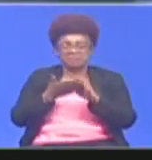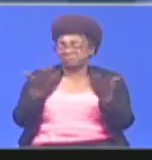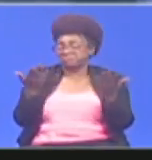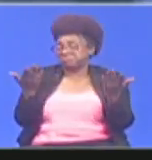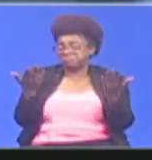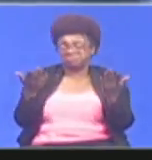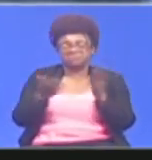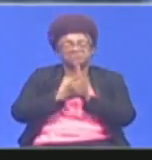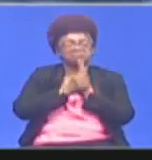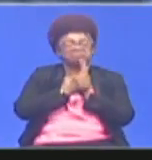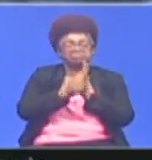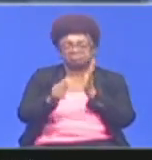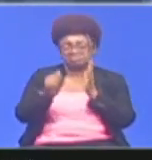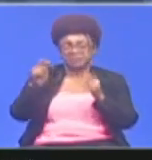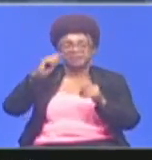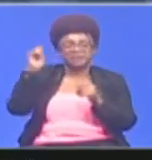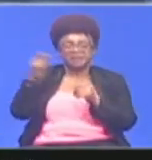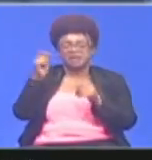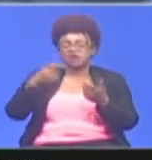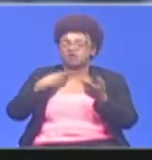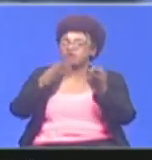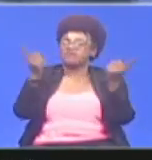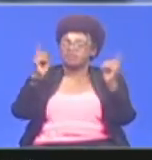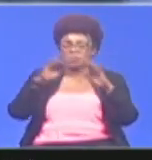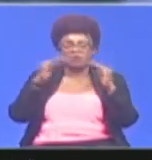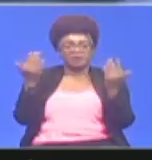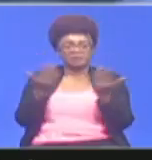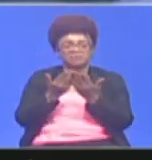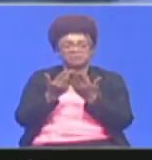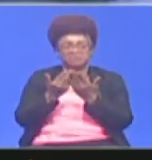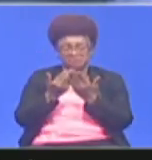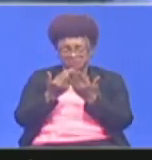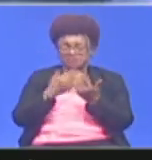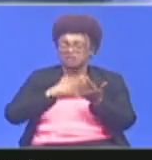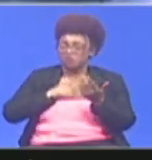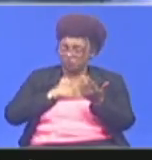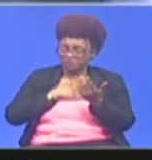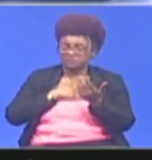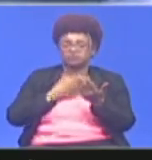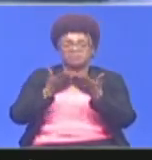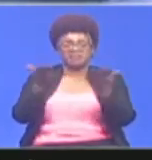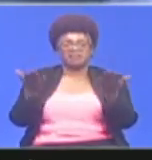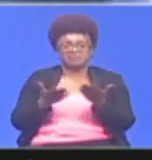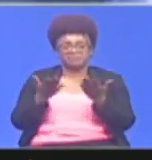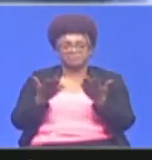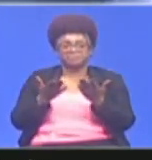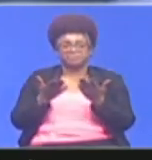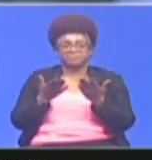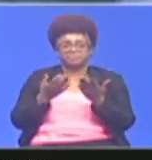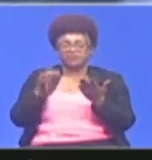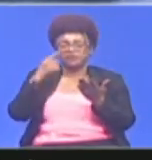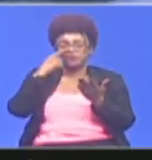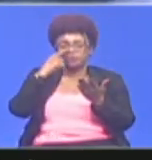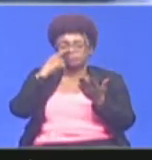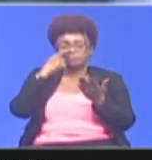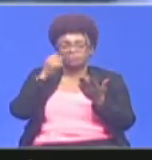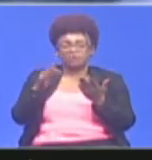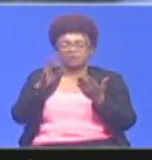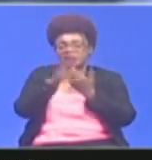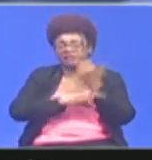name in Sevens, Kenya and all over the world. And it's an honor and privilege to be back here, at the home of